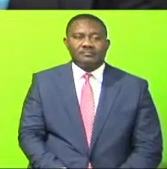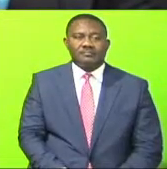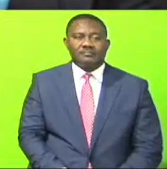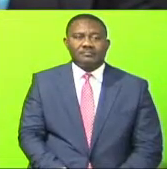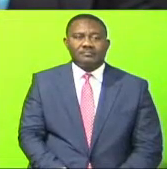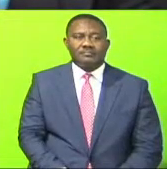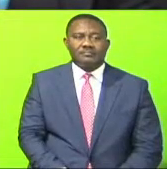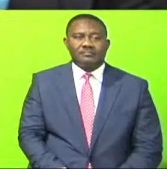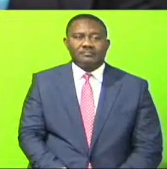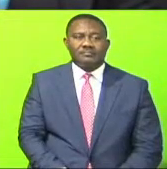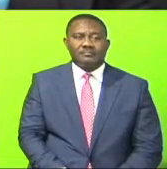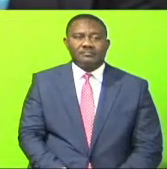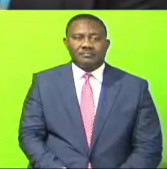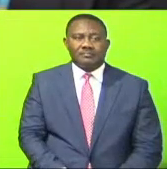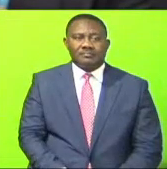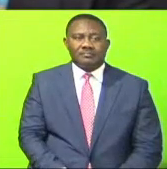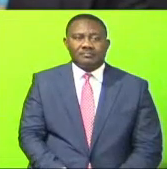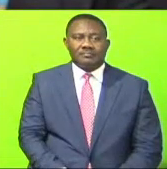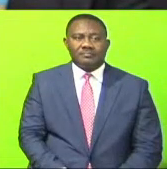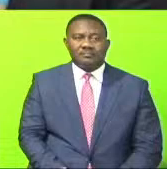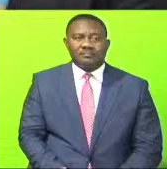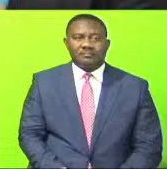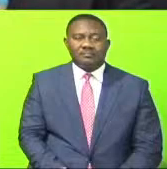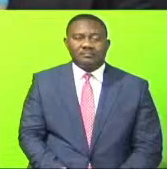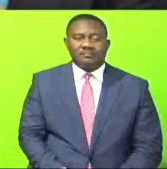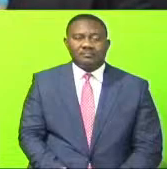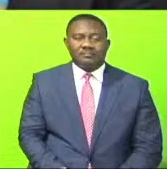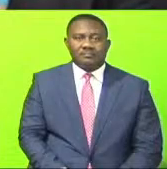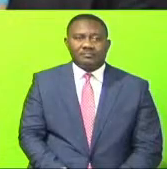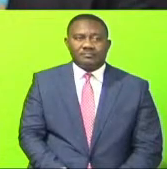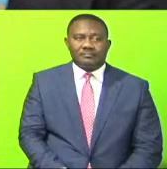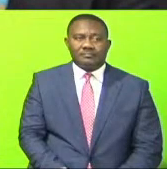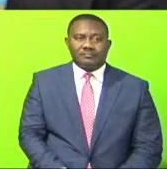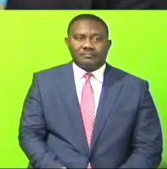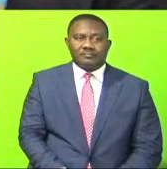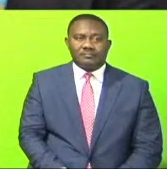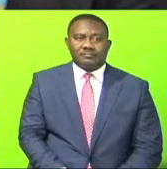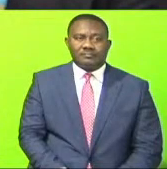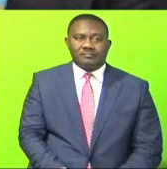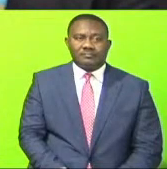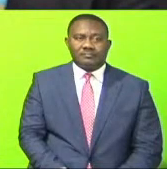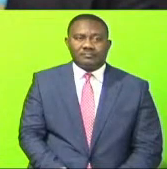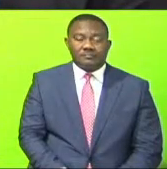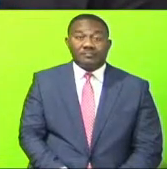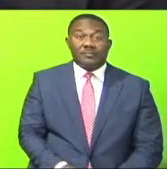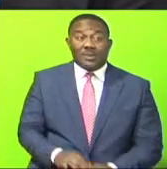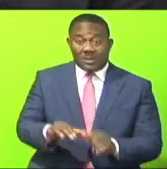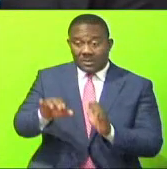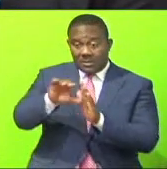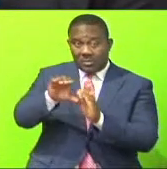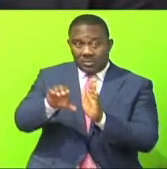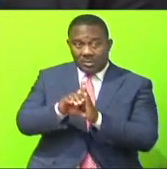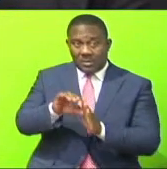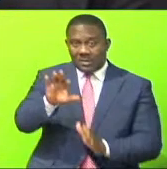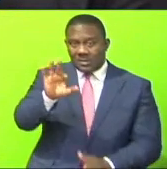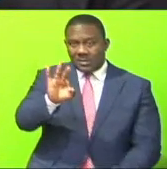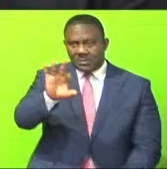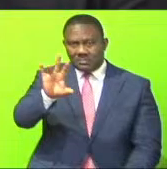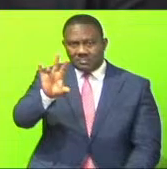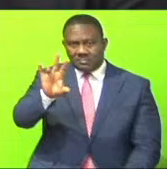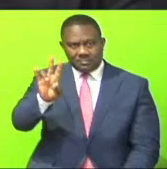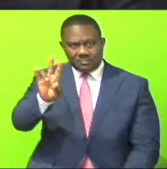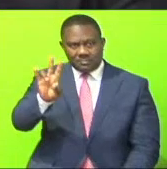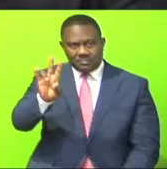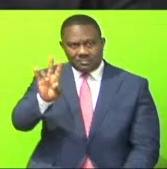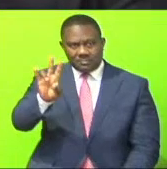file processes regarding the interpretation of Article 97. So why are they